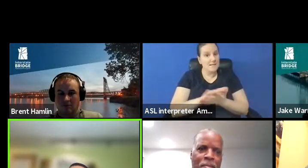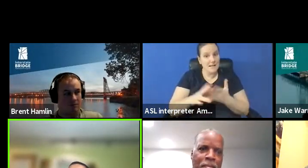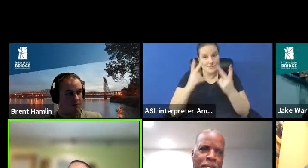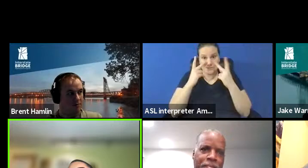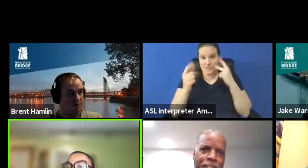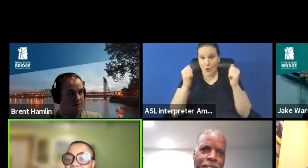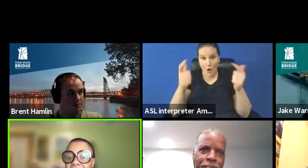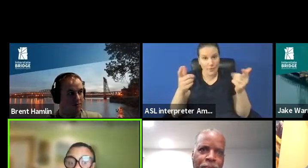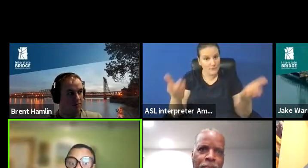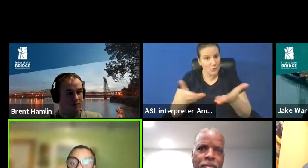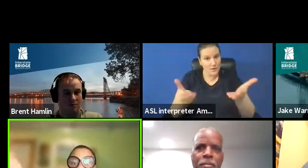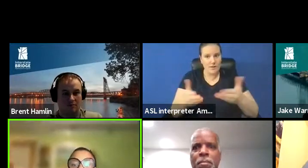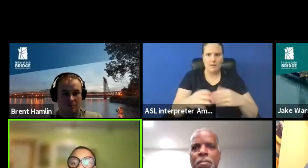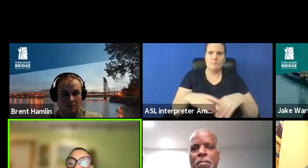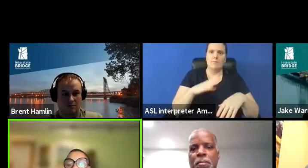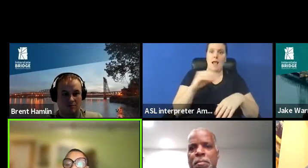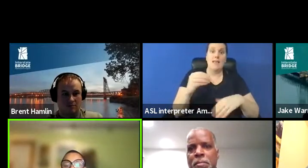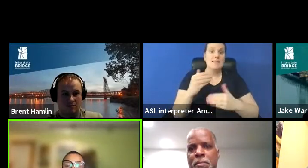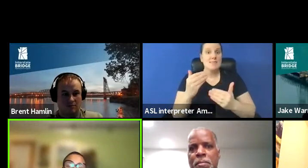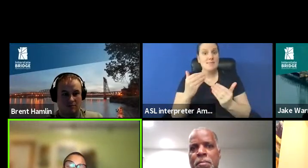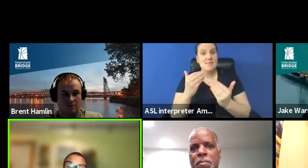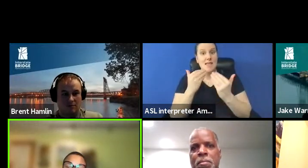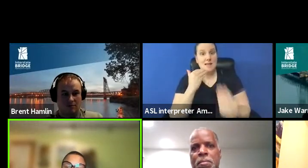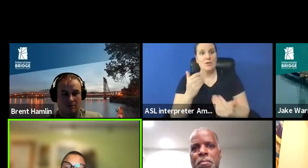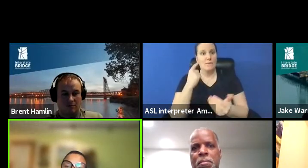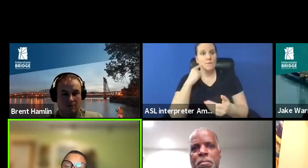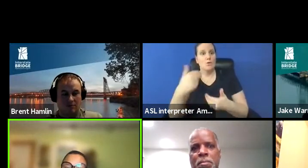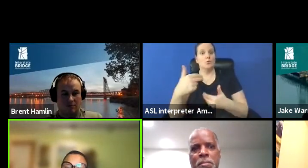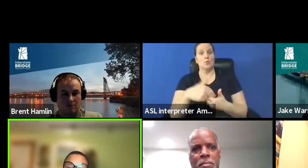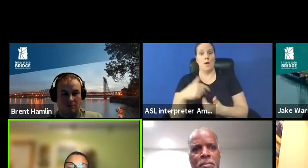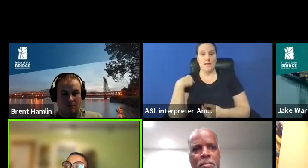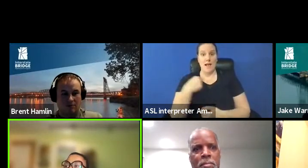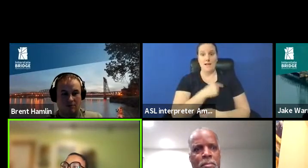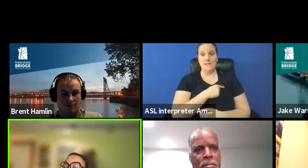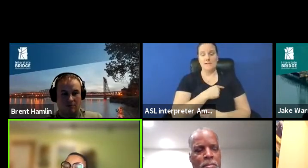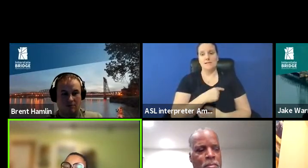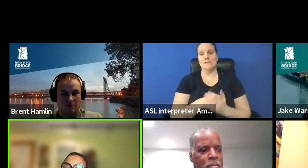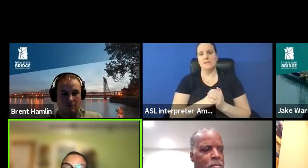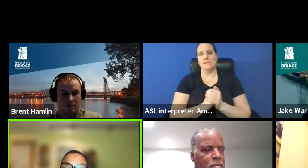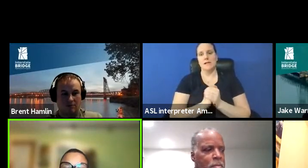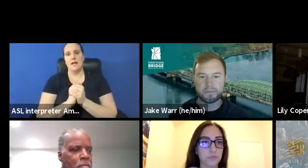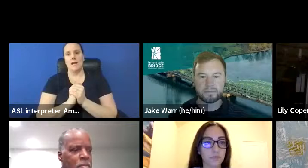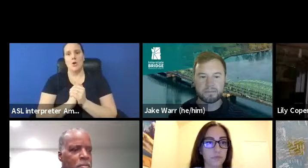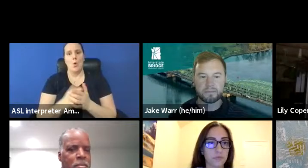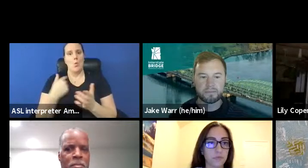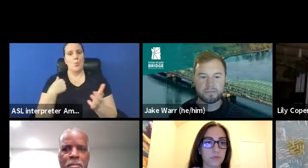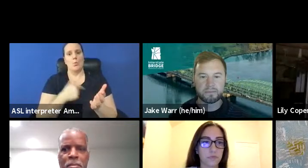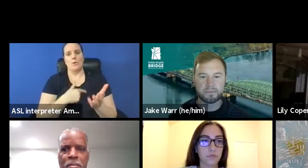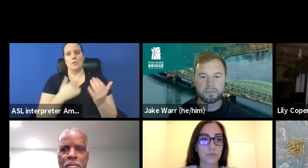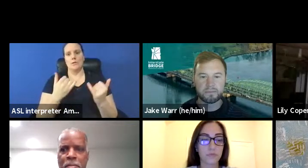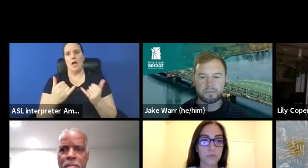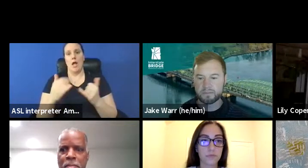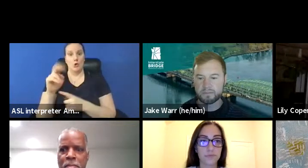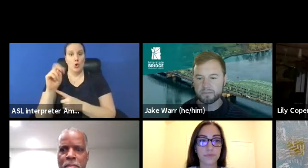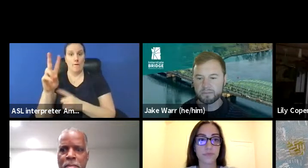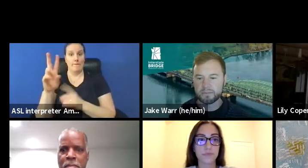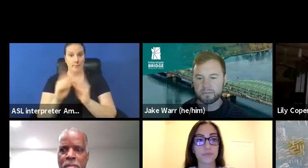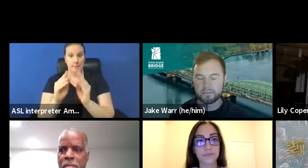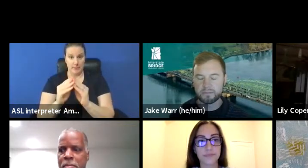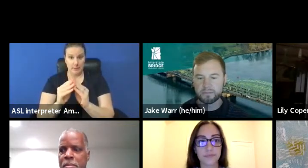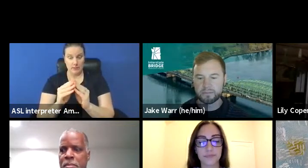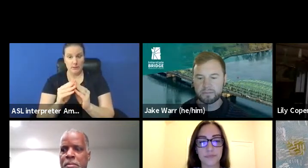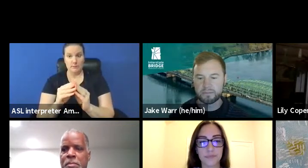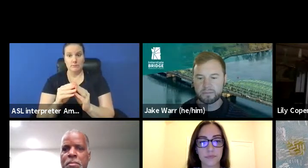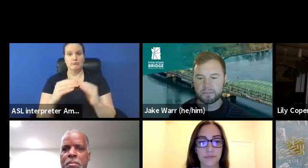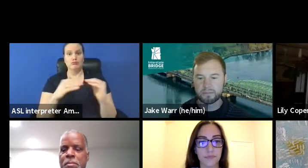and thank you for joining us. We are in our November meeting of